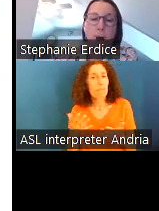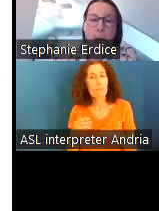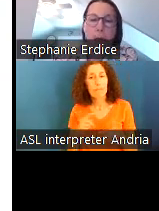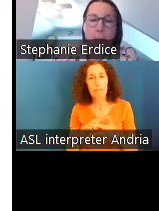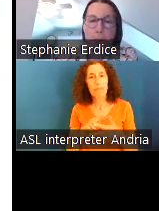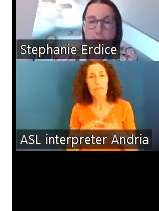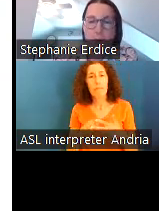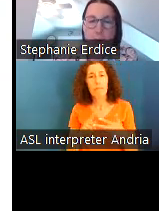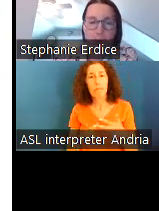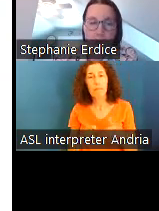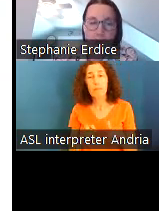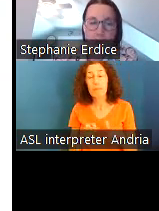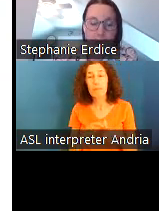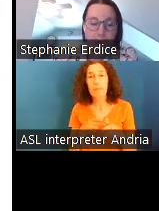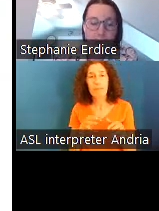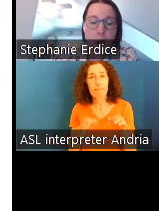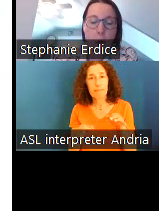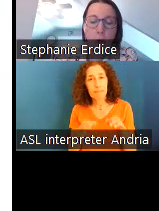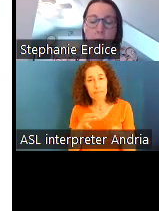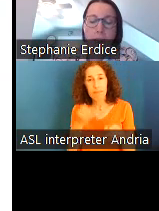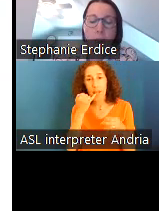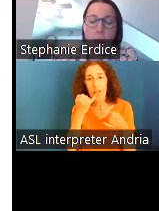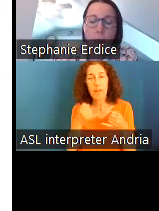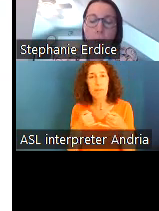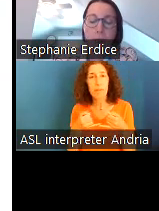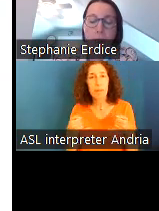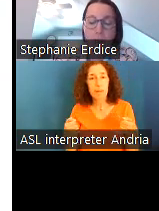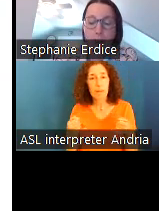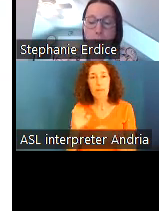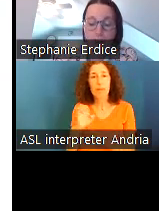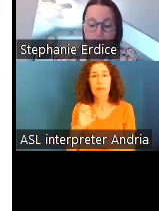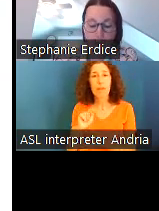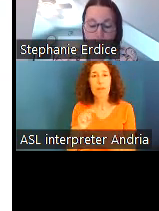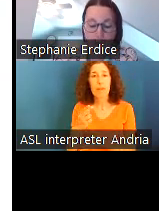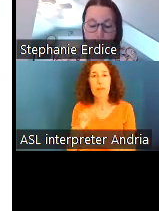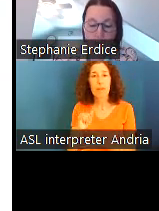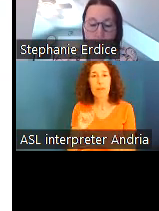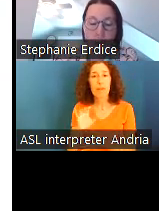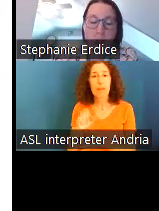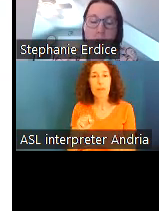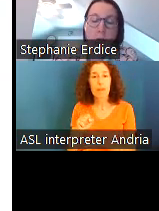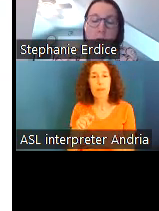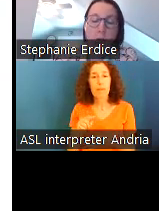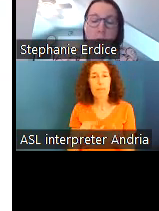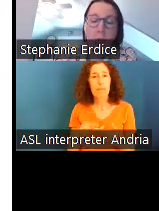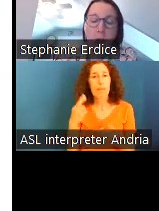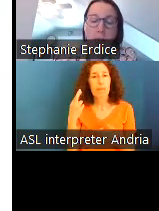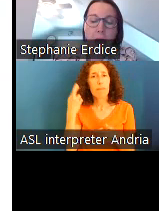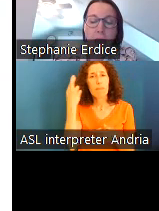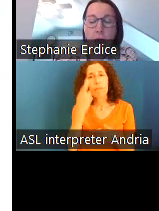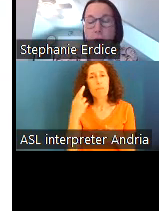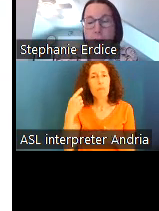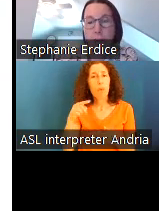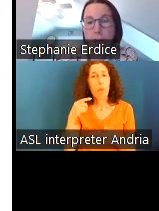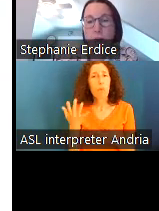going to define boundaries and ethics. We're going to explore the reason and purpose for them. And then we're going to apply